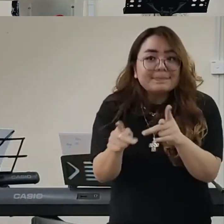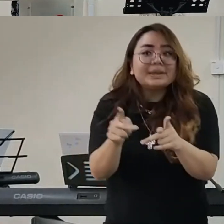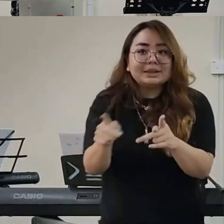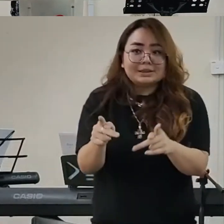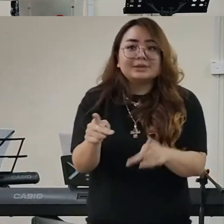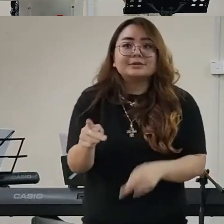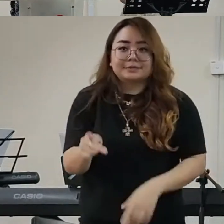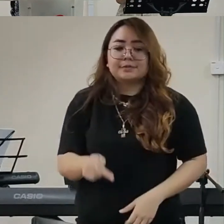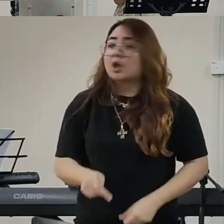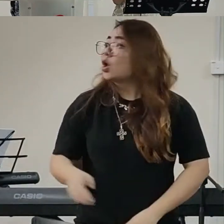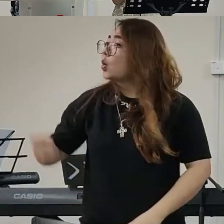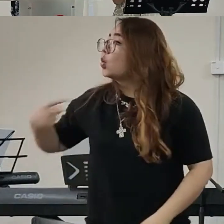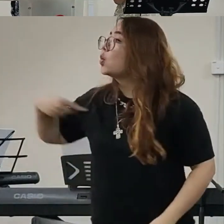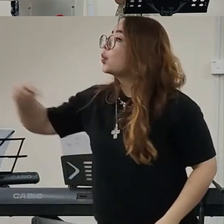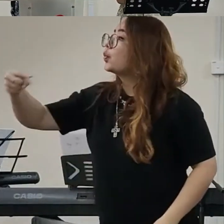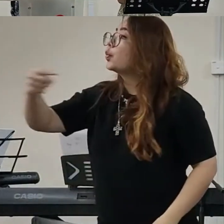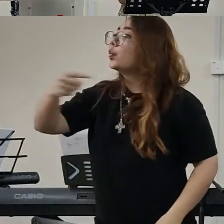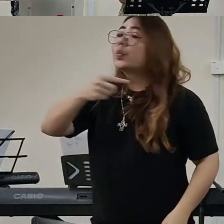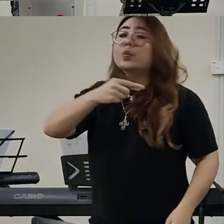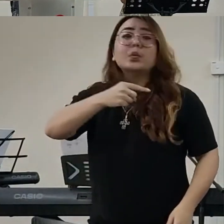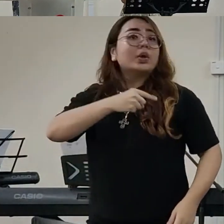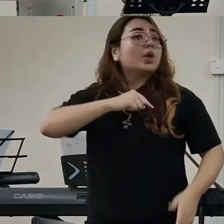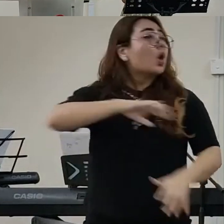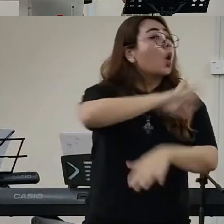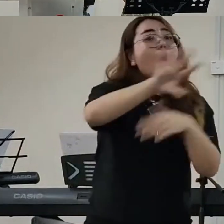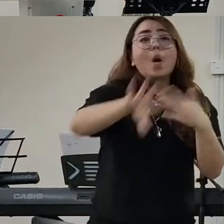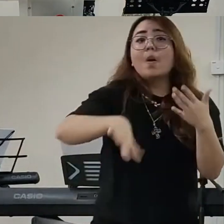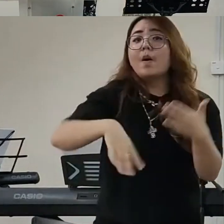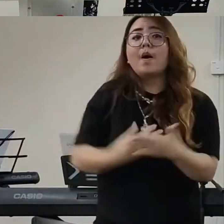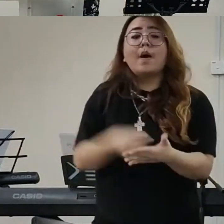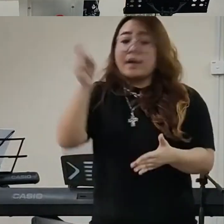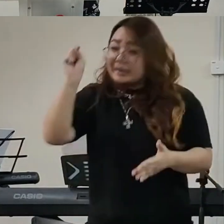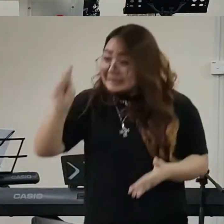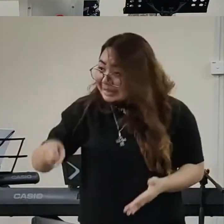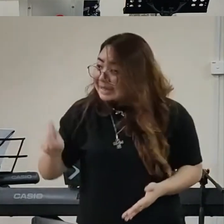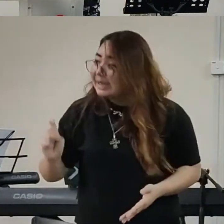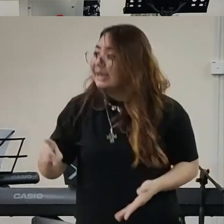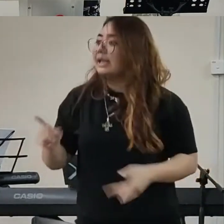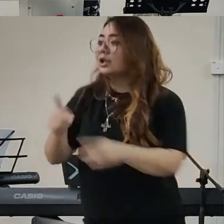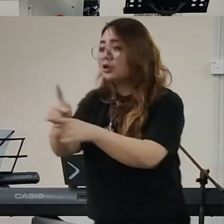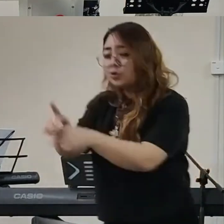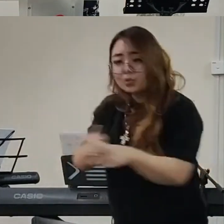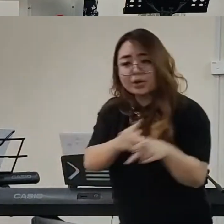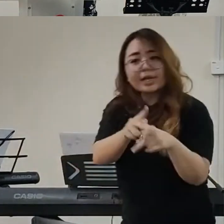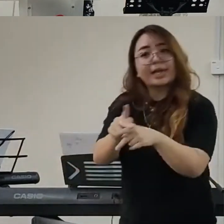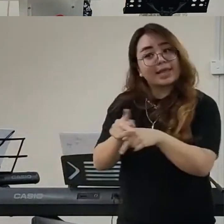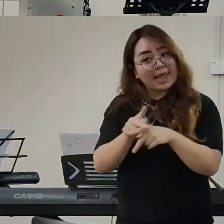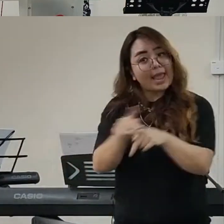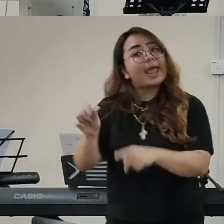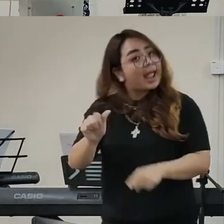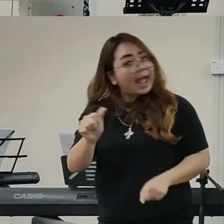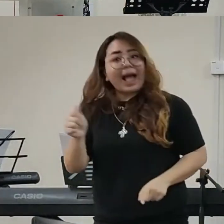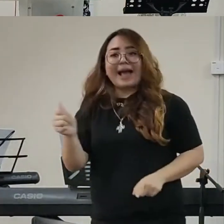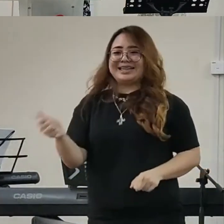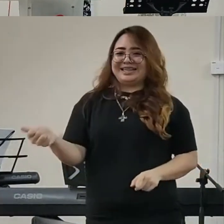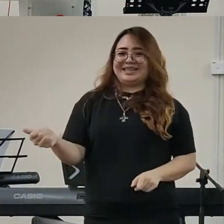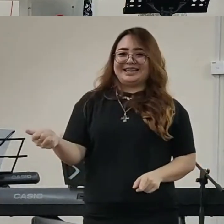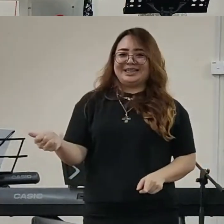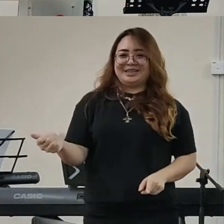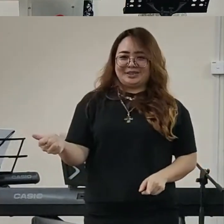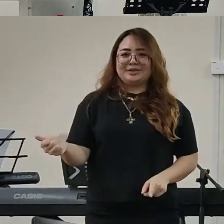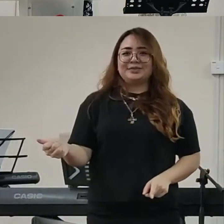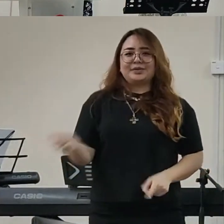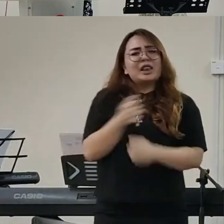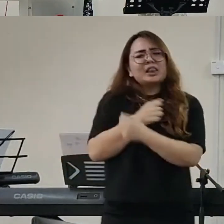non-CG leaders. If you are a shepherd on an unofficial manner. That means you are outside, you are shepherding